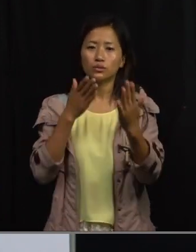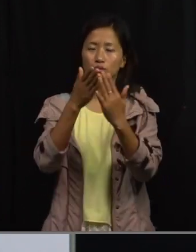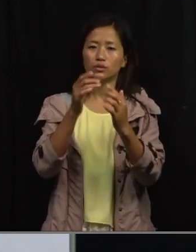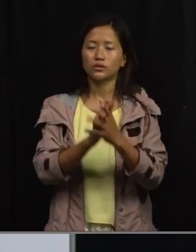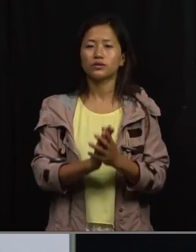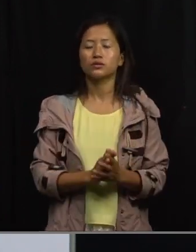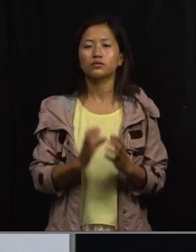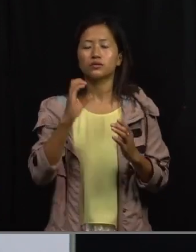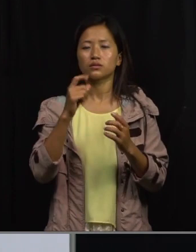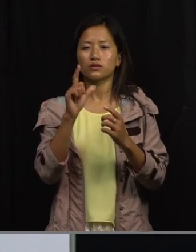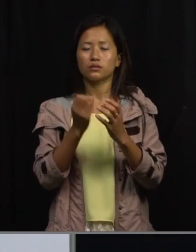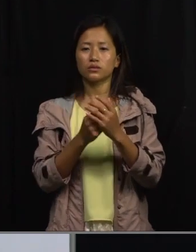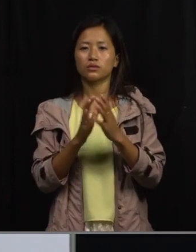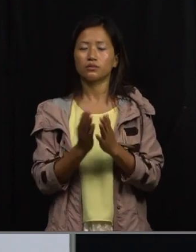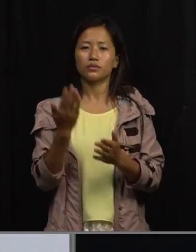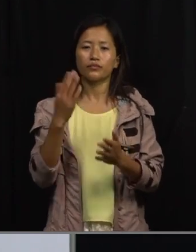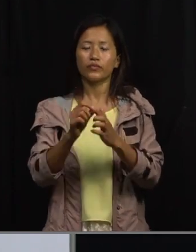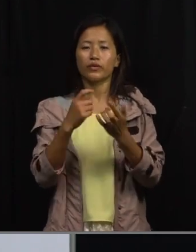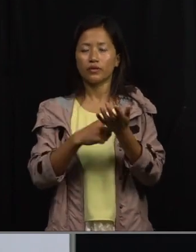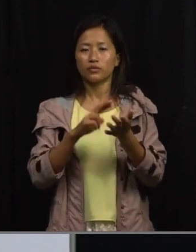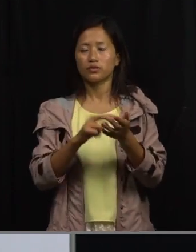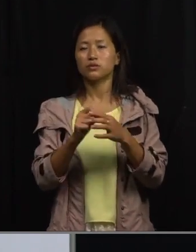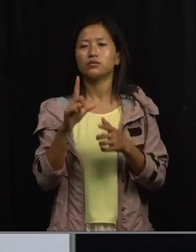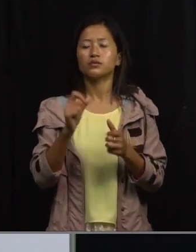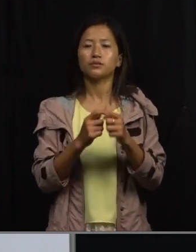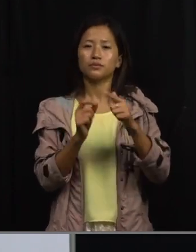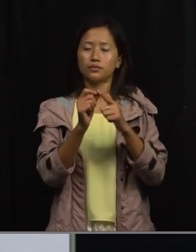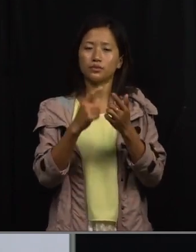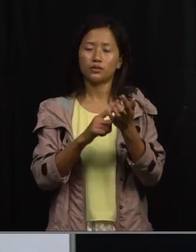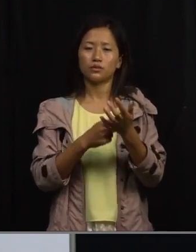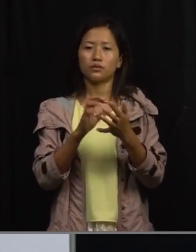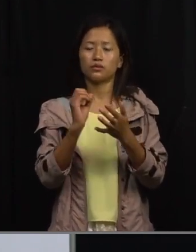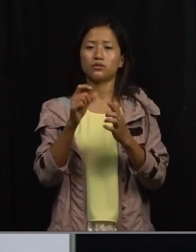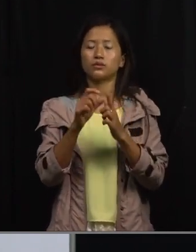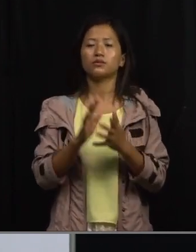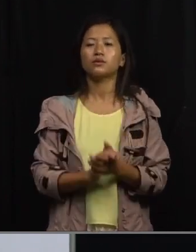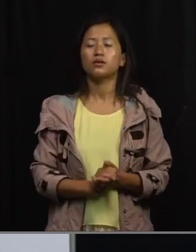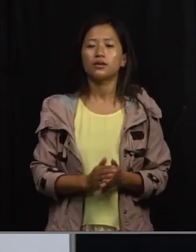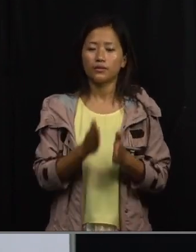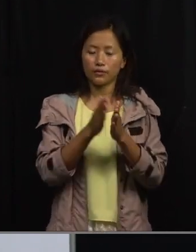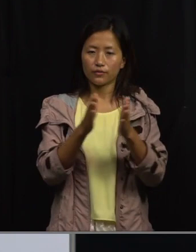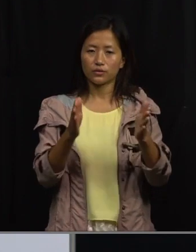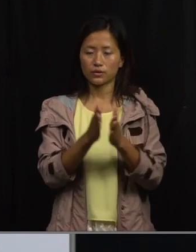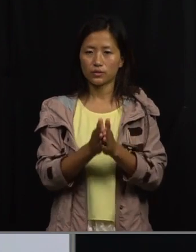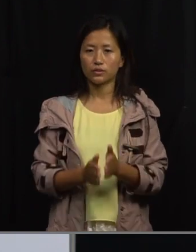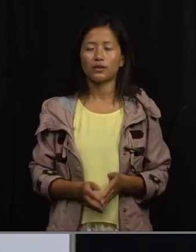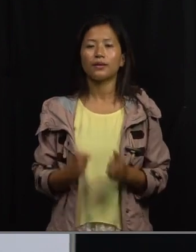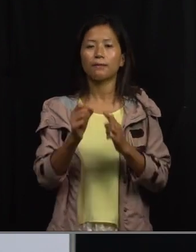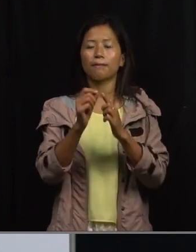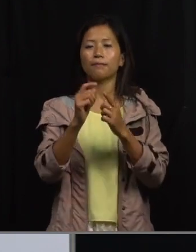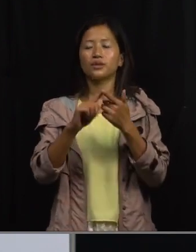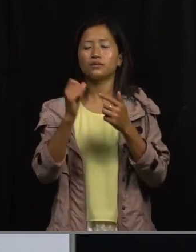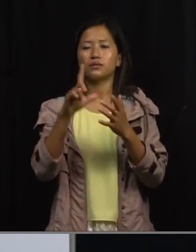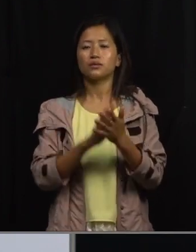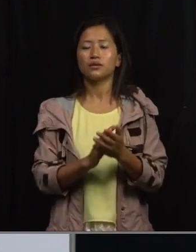close of the Neolithic period. And the second most important difference between the Paleolithic and